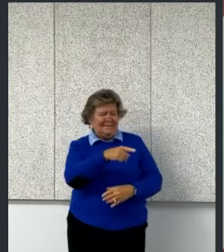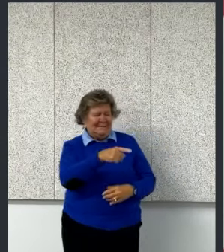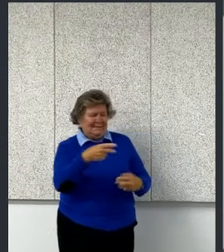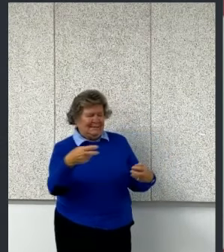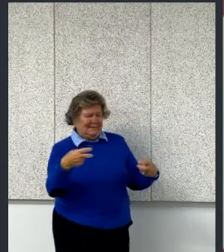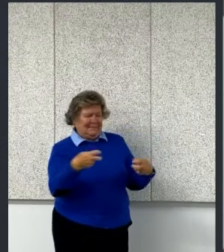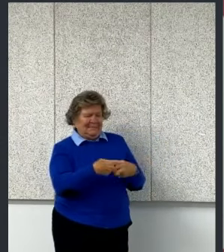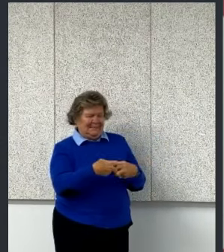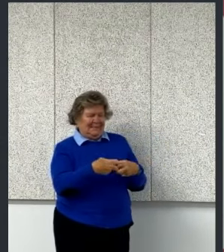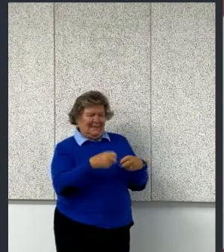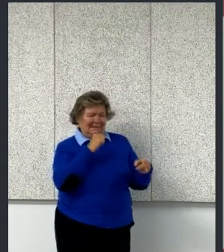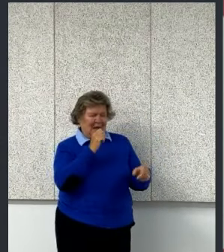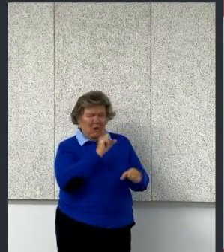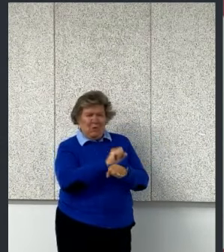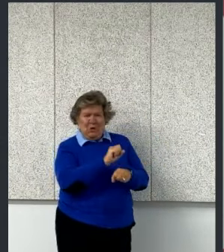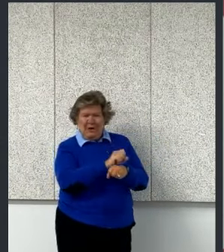not,